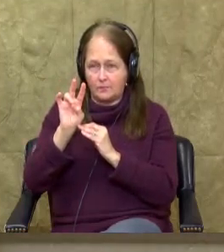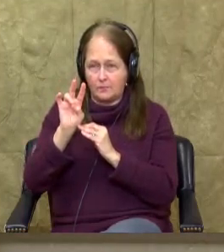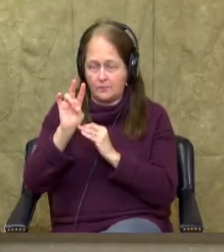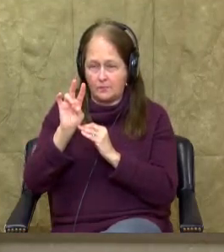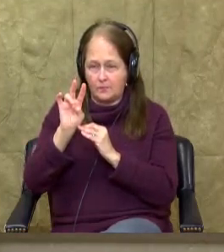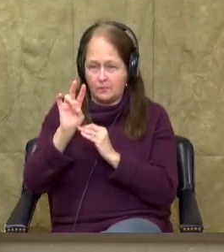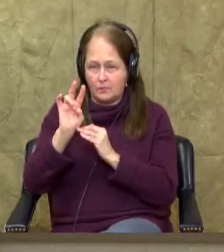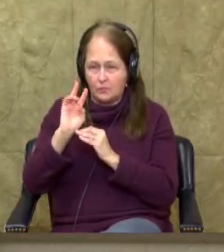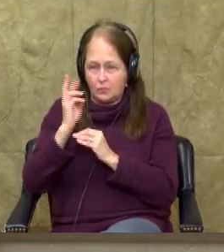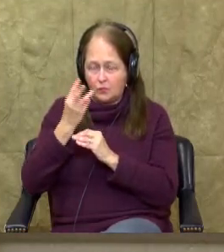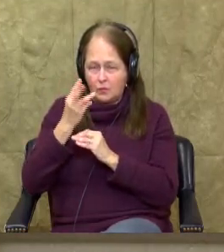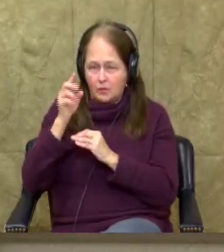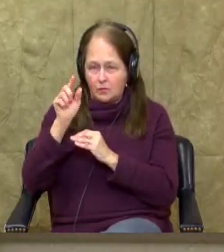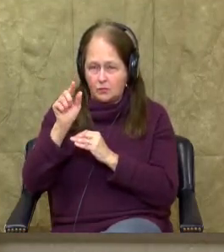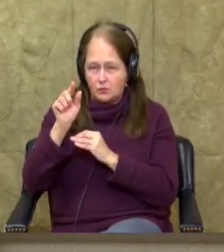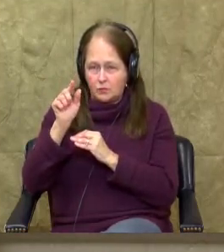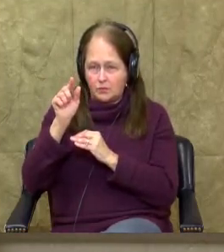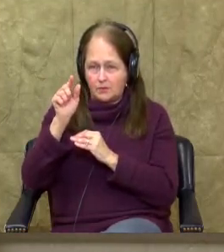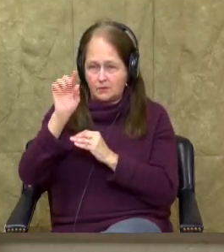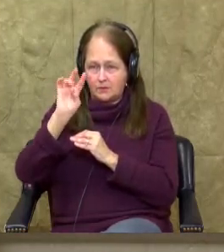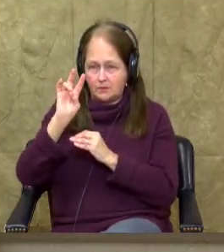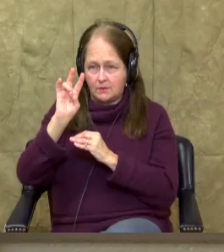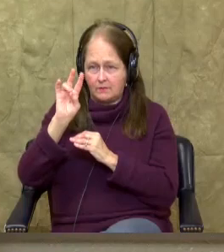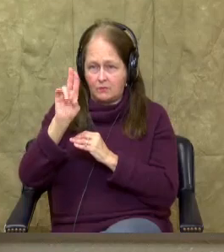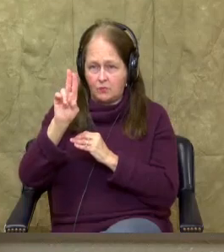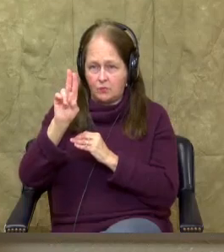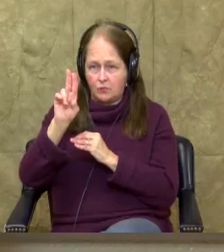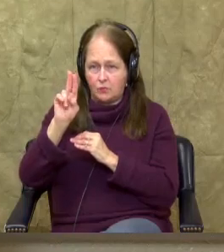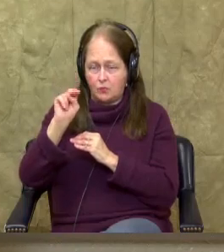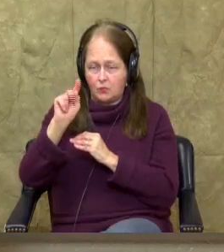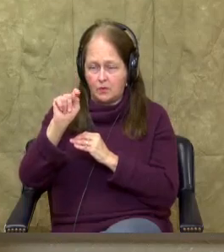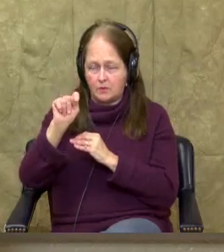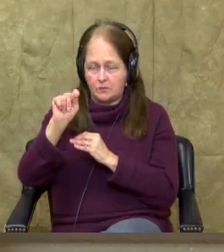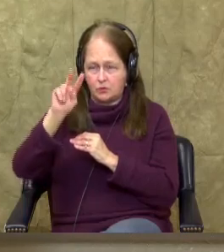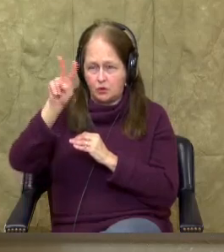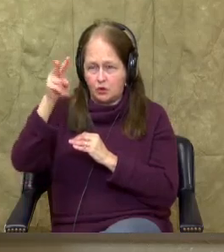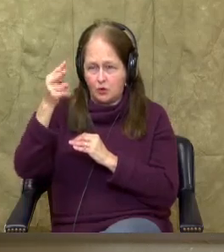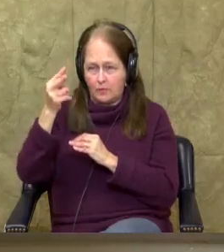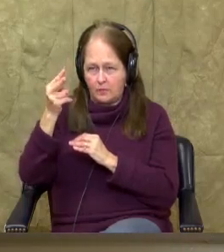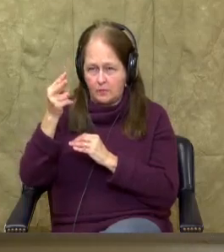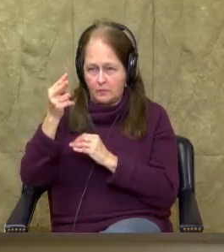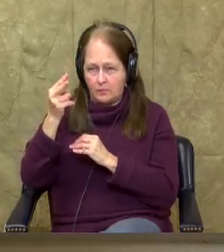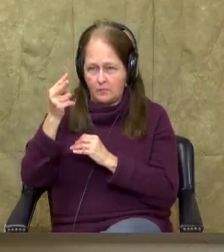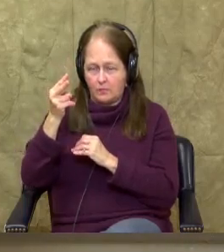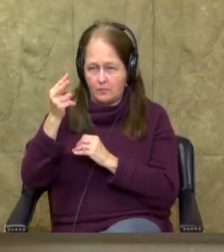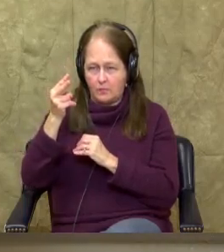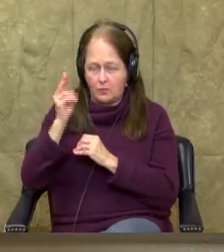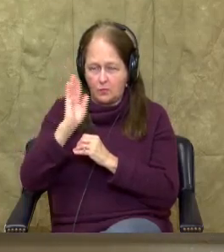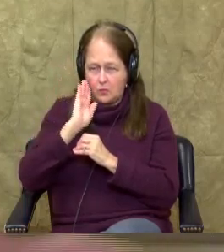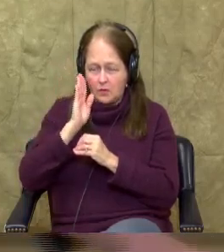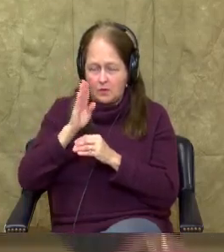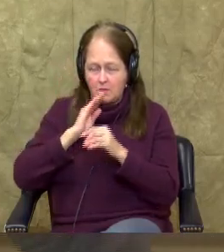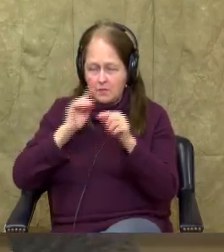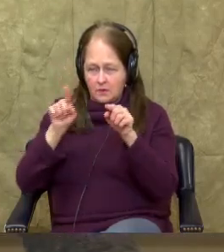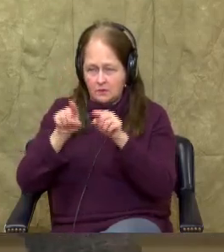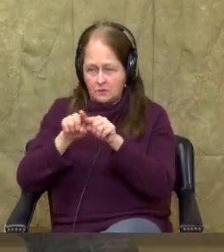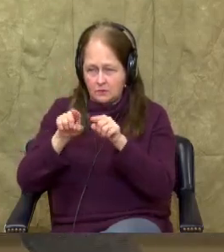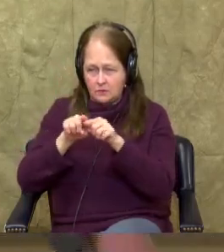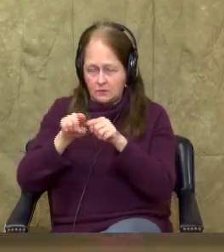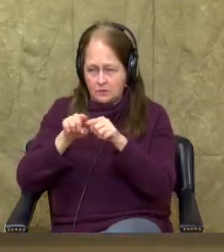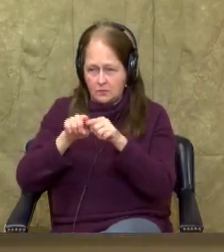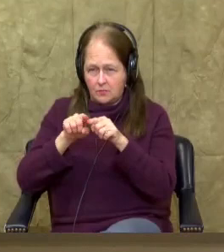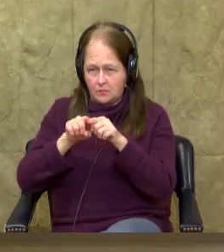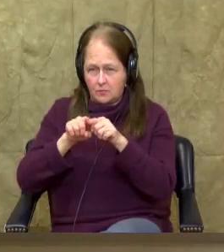So we have 27 units cubed. And it would be the same thing